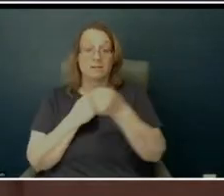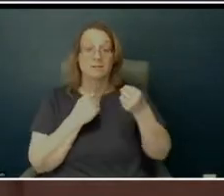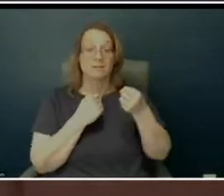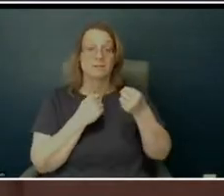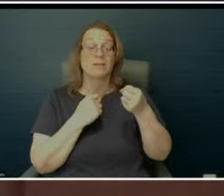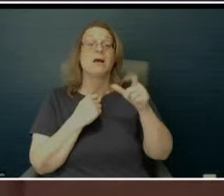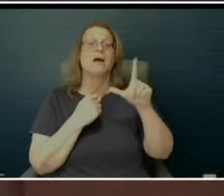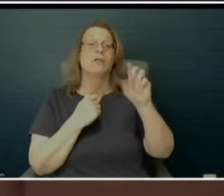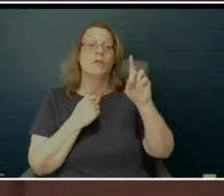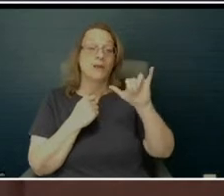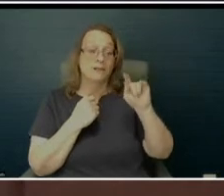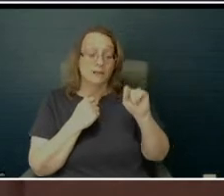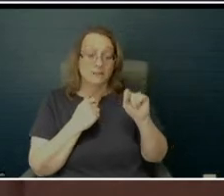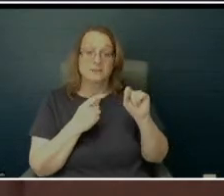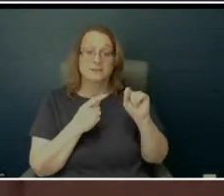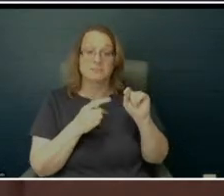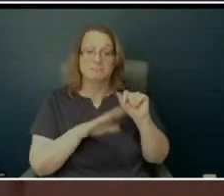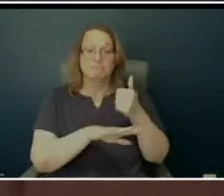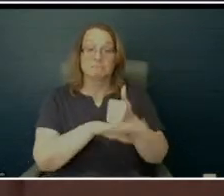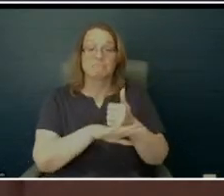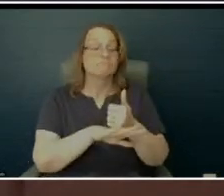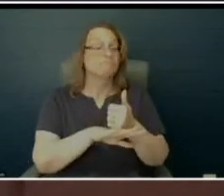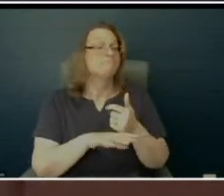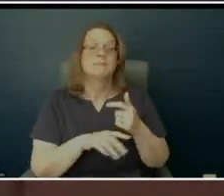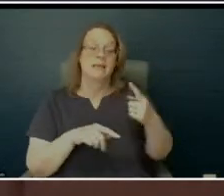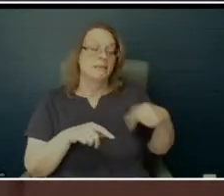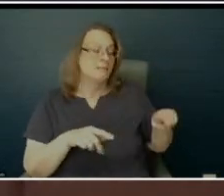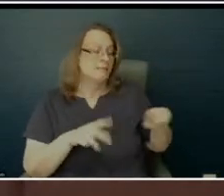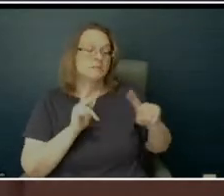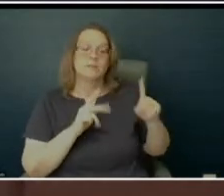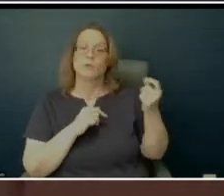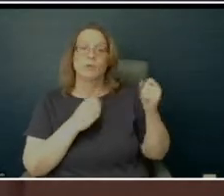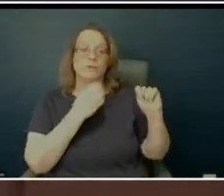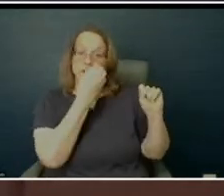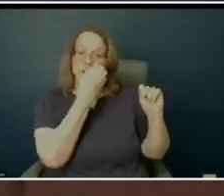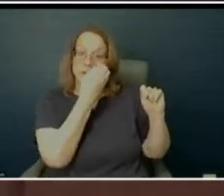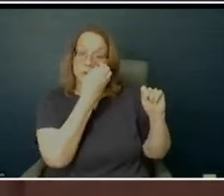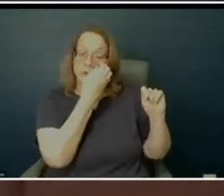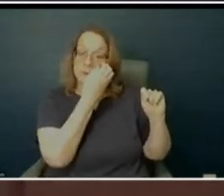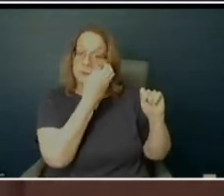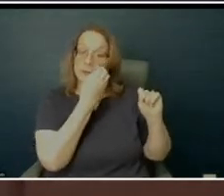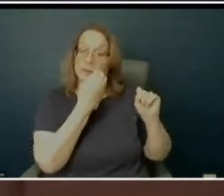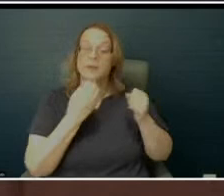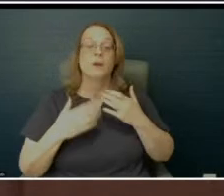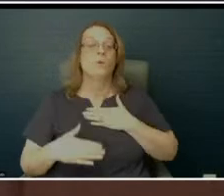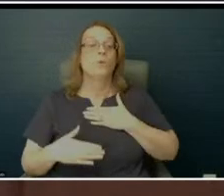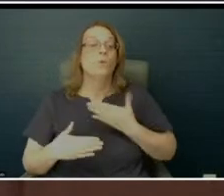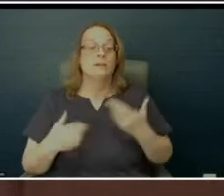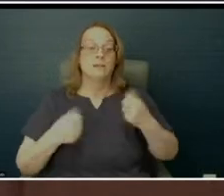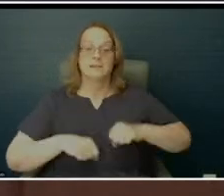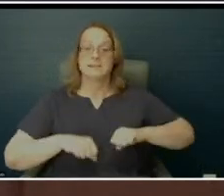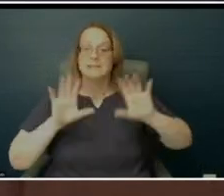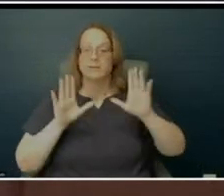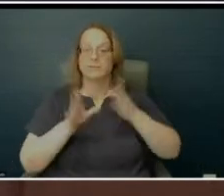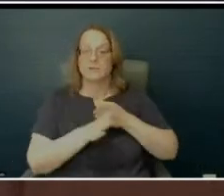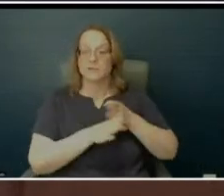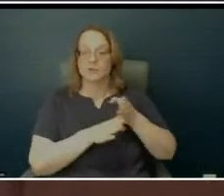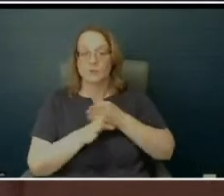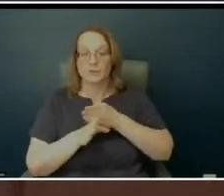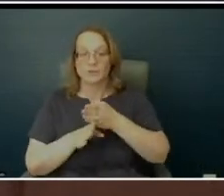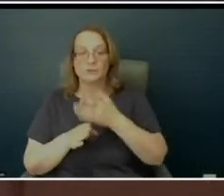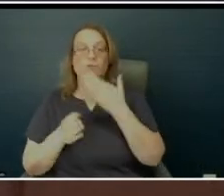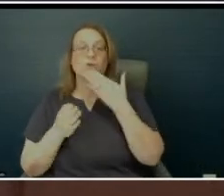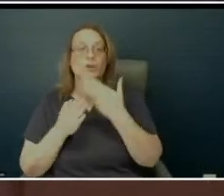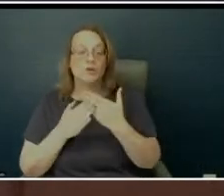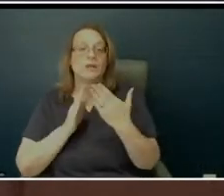threatened to resign. They were willing to sacrifice their careers for the good of our country. The Department